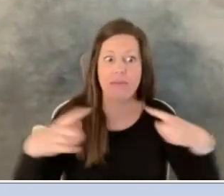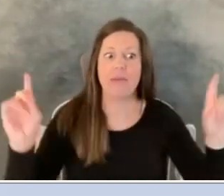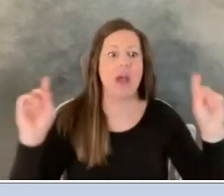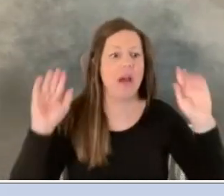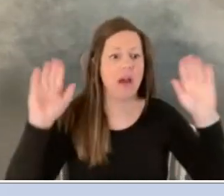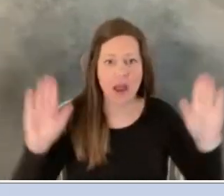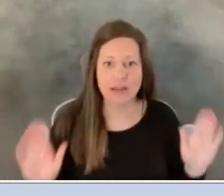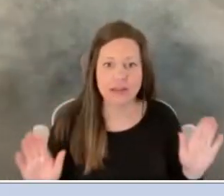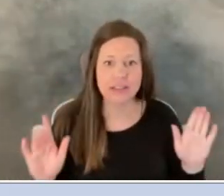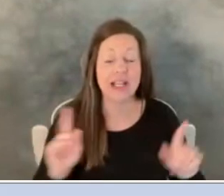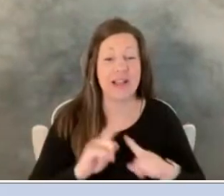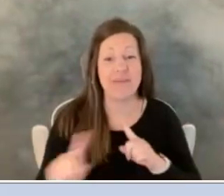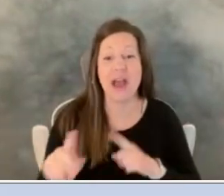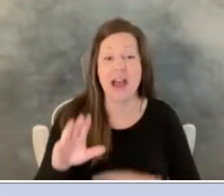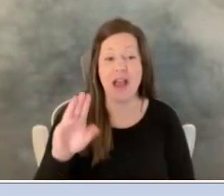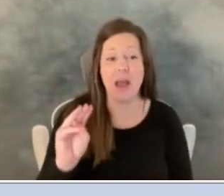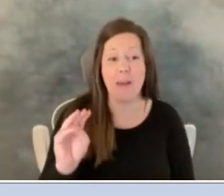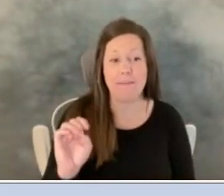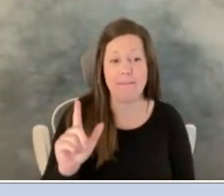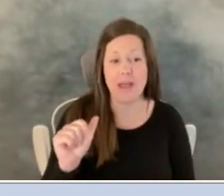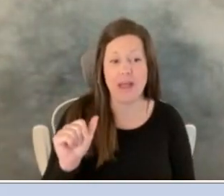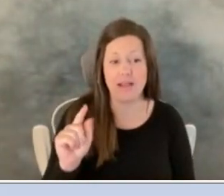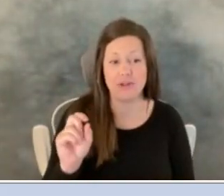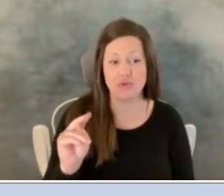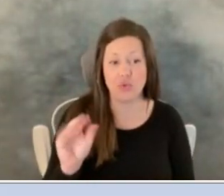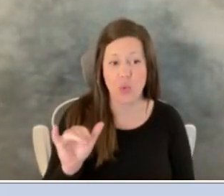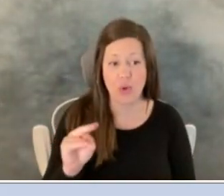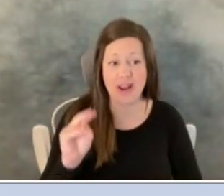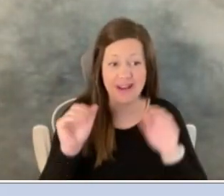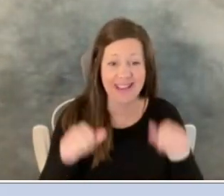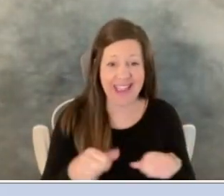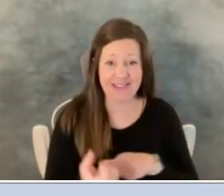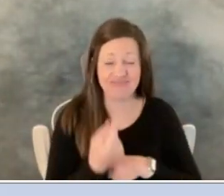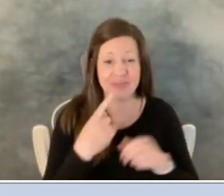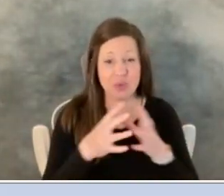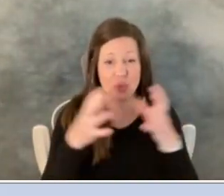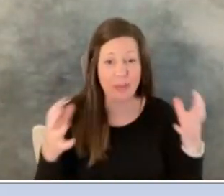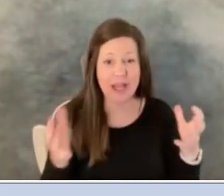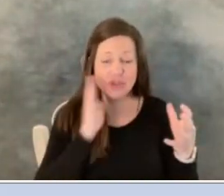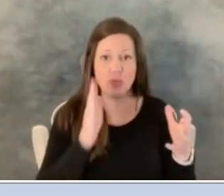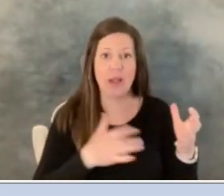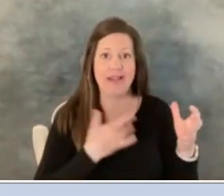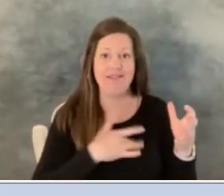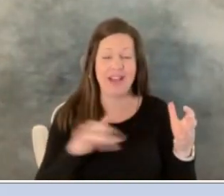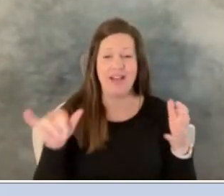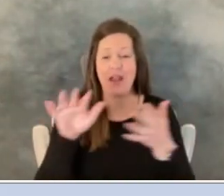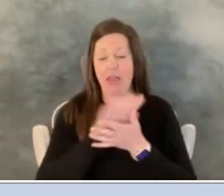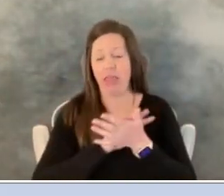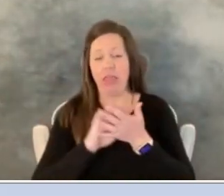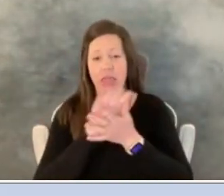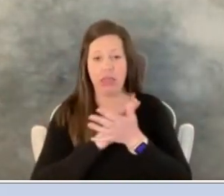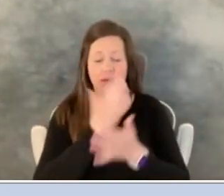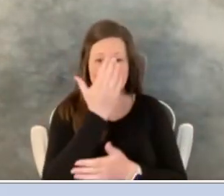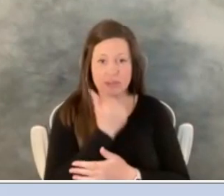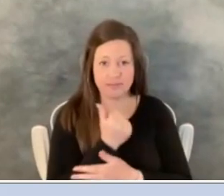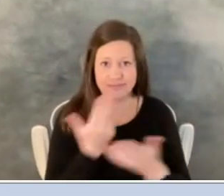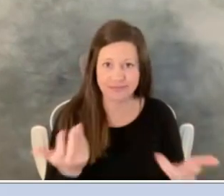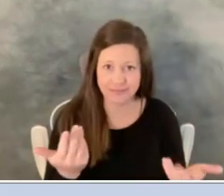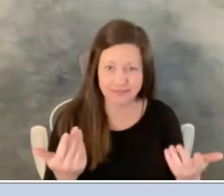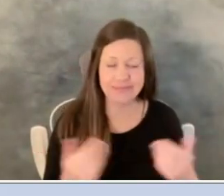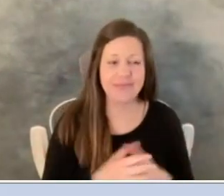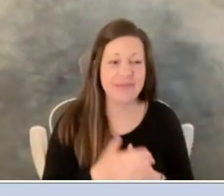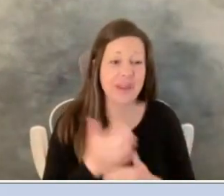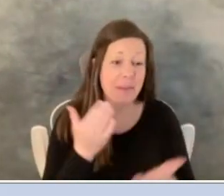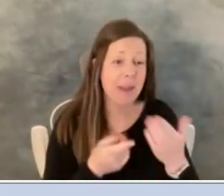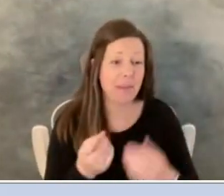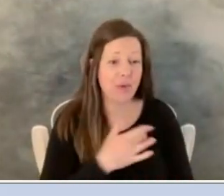much of melatonin, which will leave you with a sort of a grogginess and hangover type feeling. And over a period of time, you may find that it's not working.